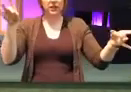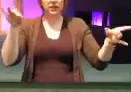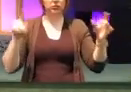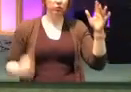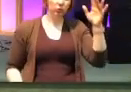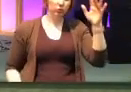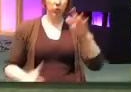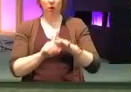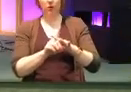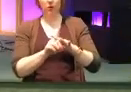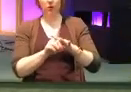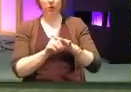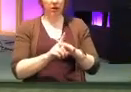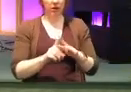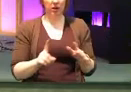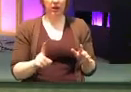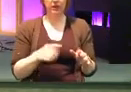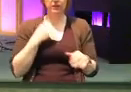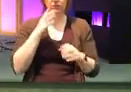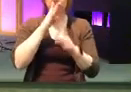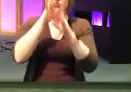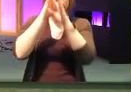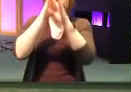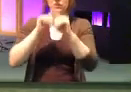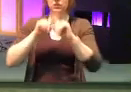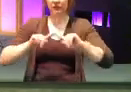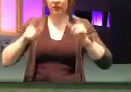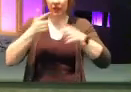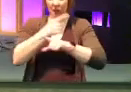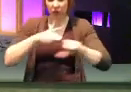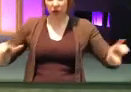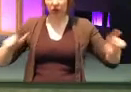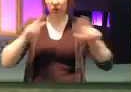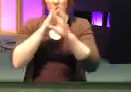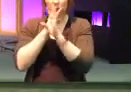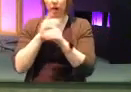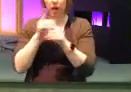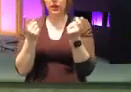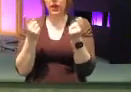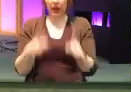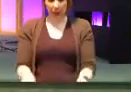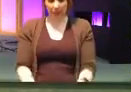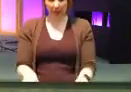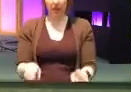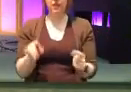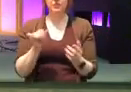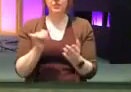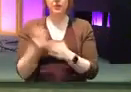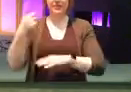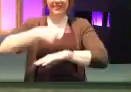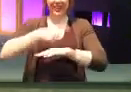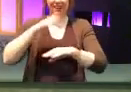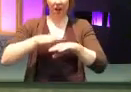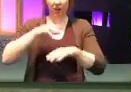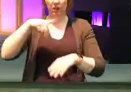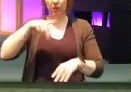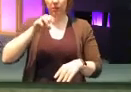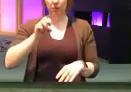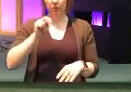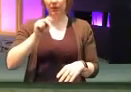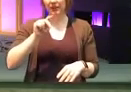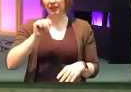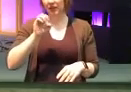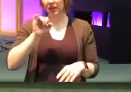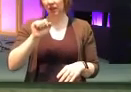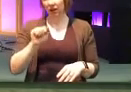manifested again in cloven tongues of fire. They spoke in different languages. All of that happened. That was on the day of Pentecost, which we now